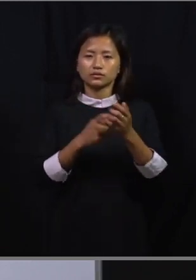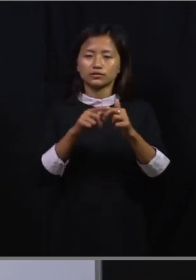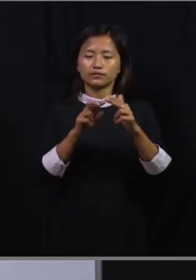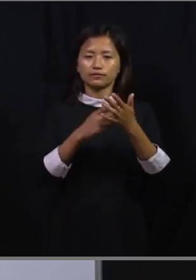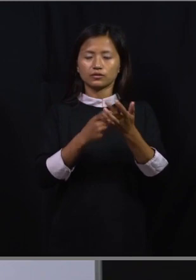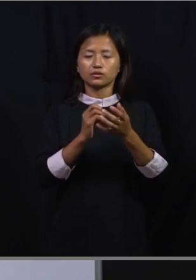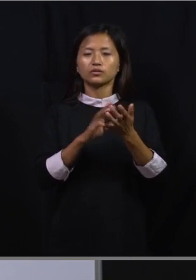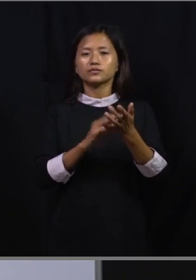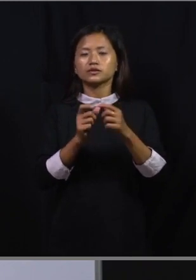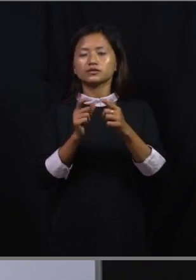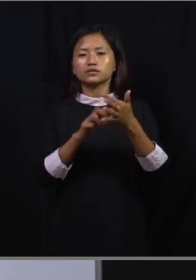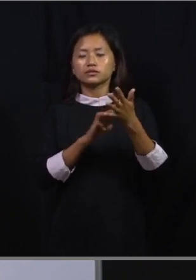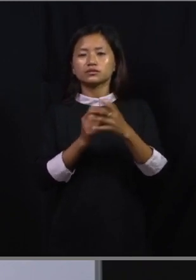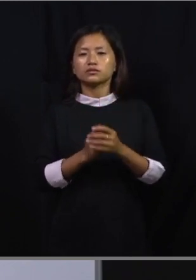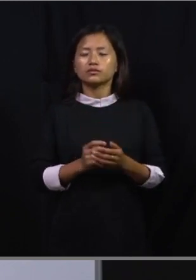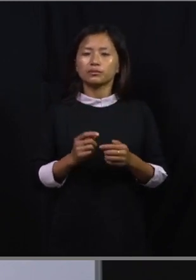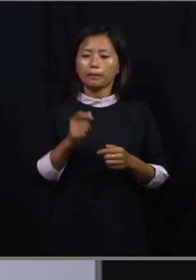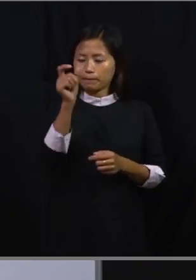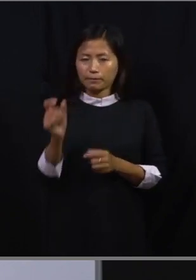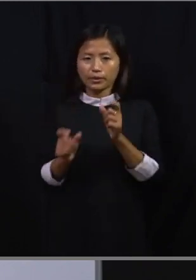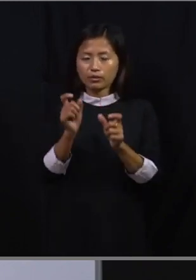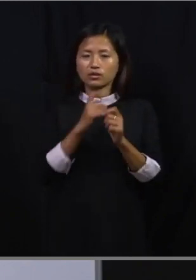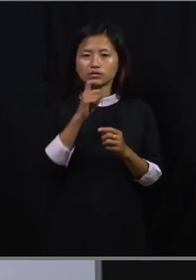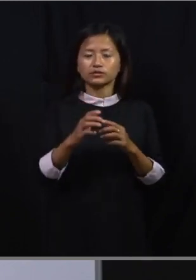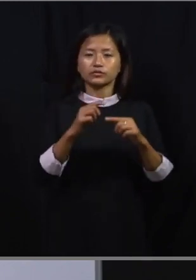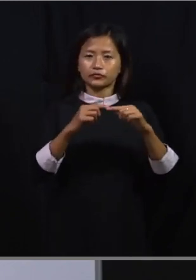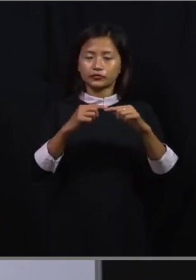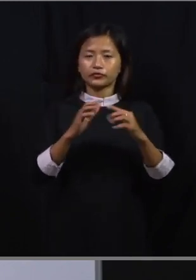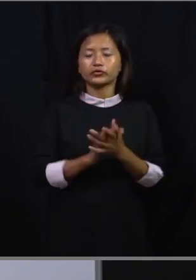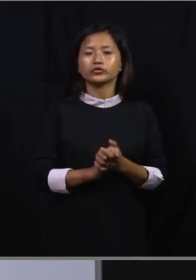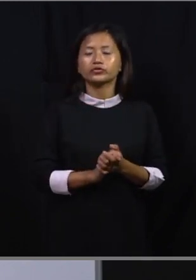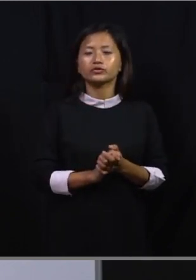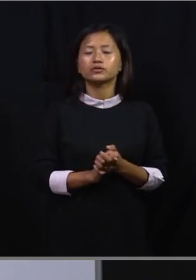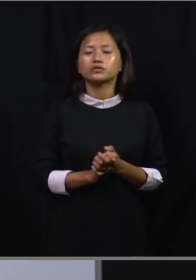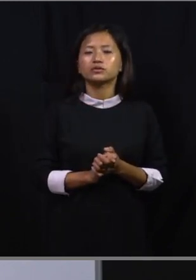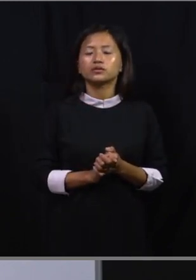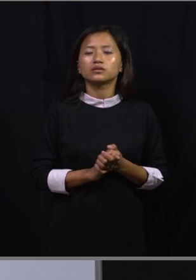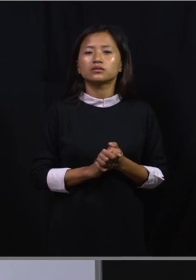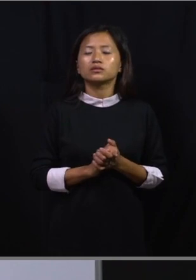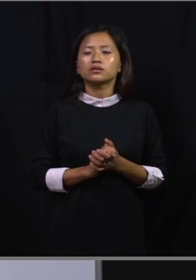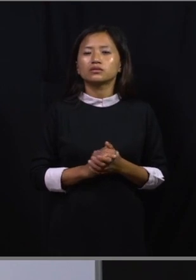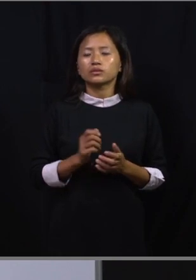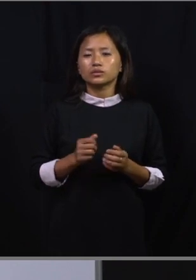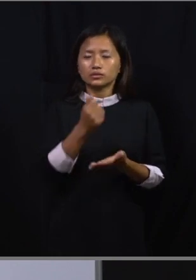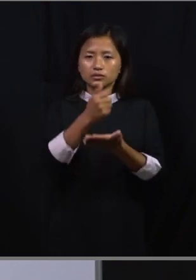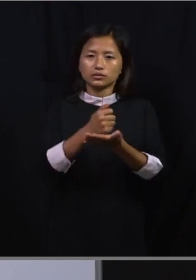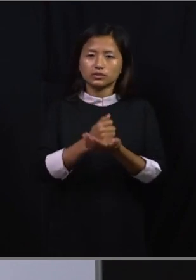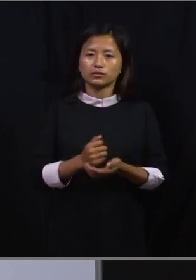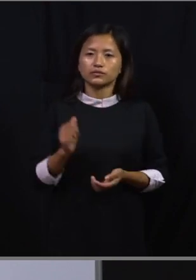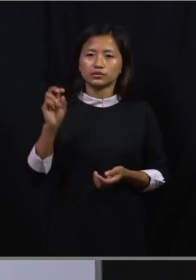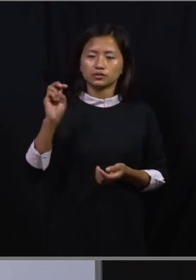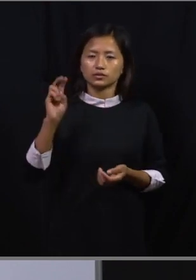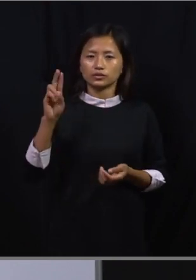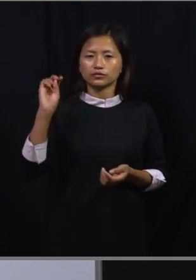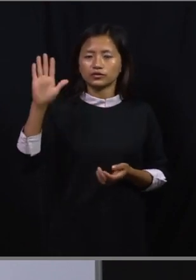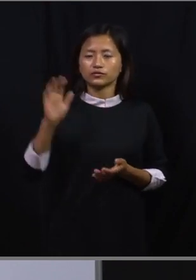where people are asked to vote for a maybe a political change. Okay. In this referendum, which was held in